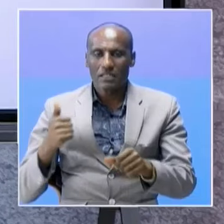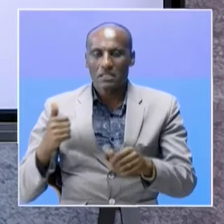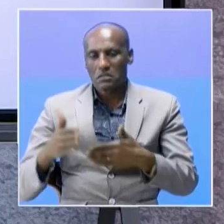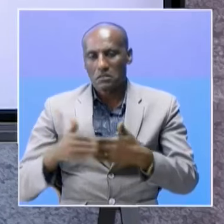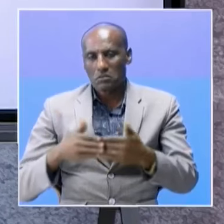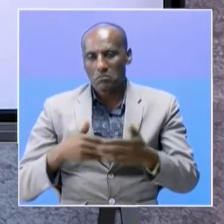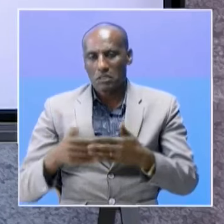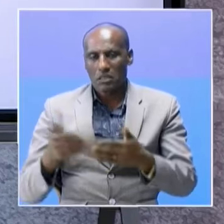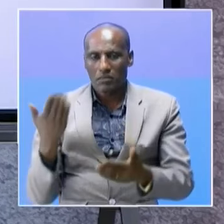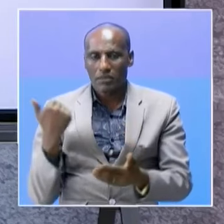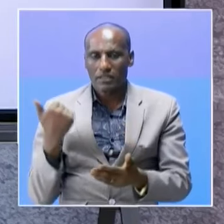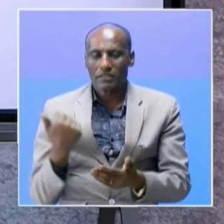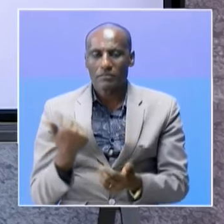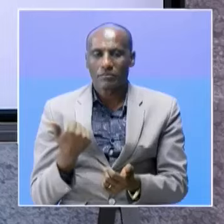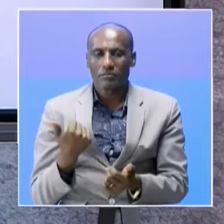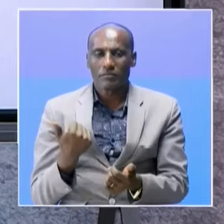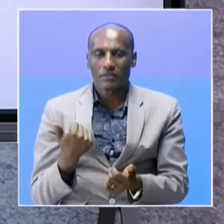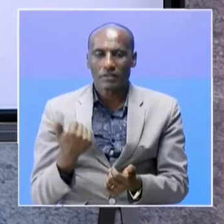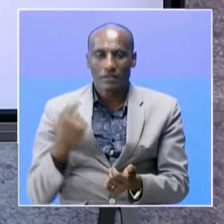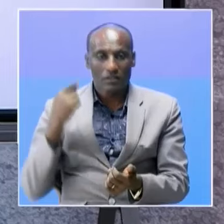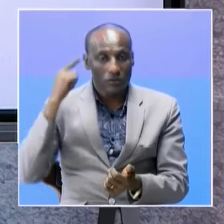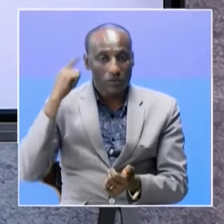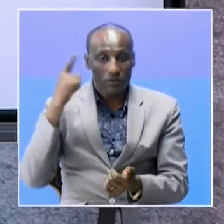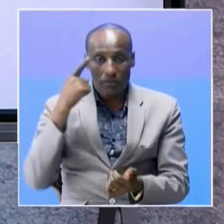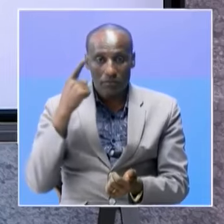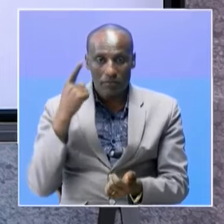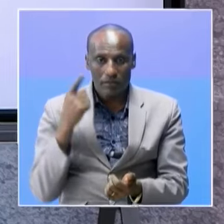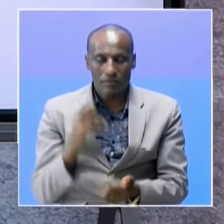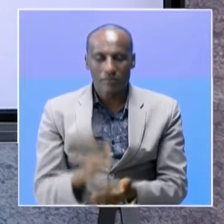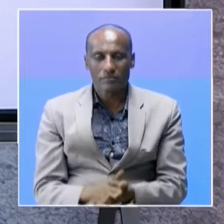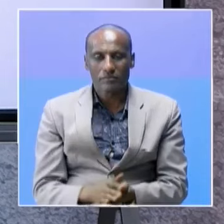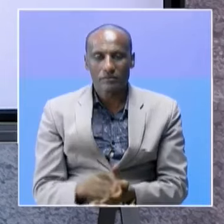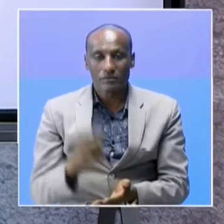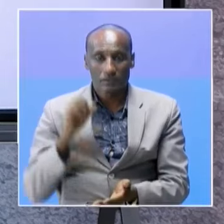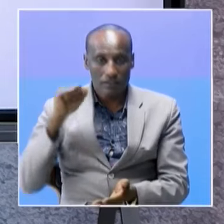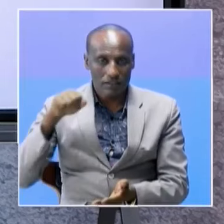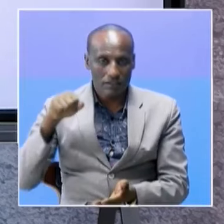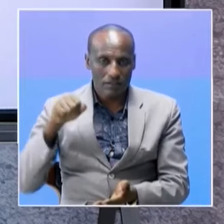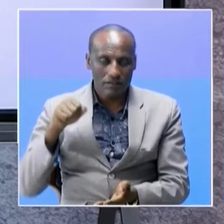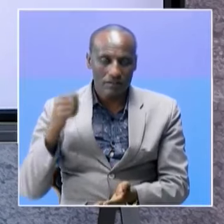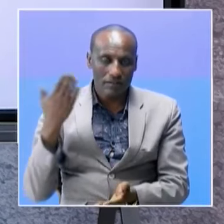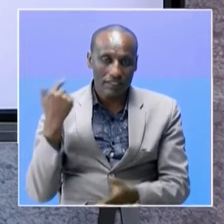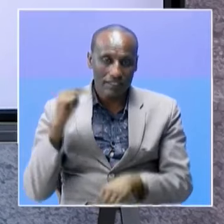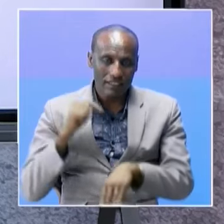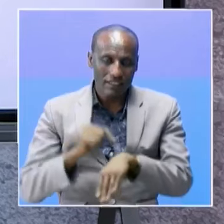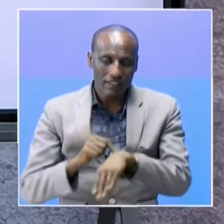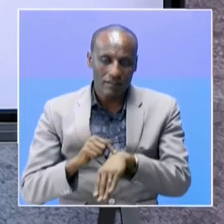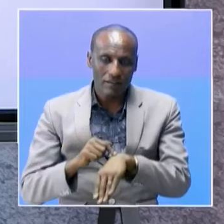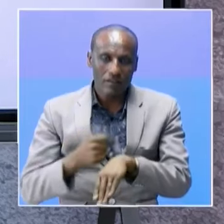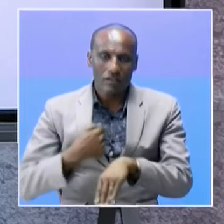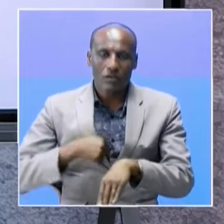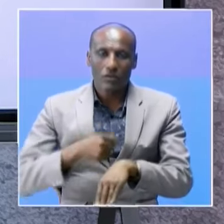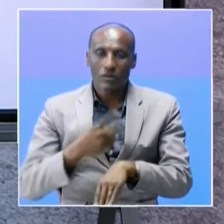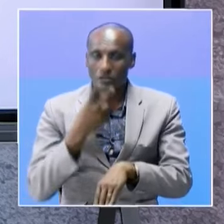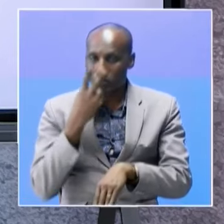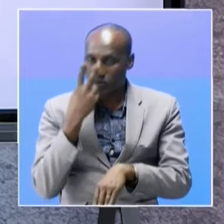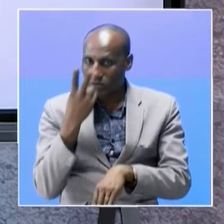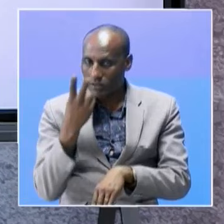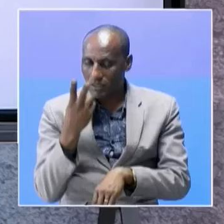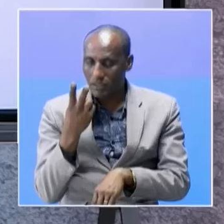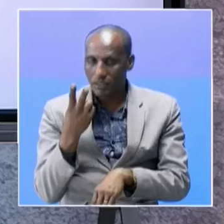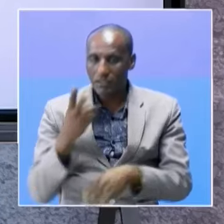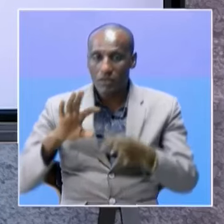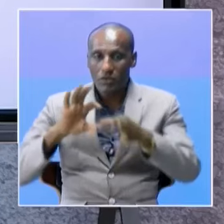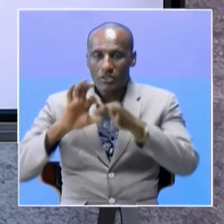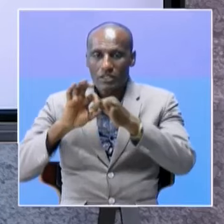one sentence. Do you remember that? Yes. At that time, we also have seen about the